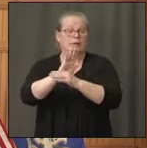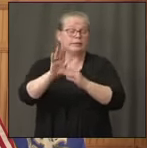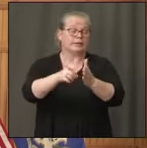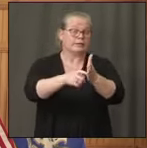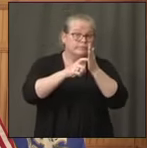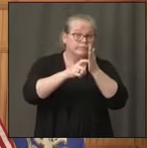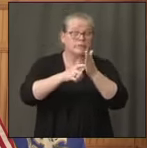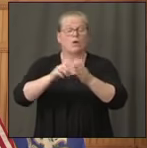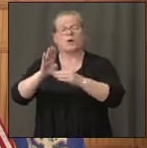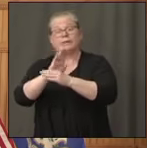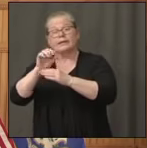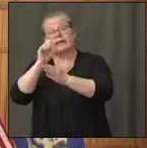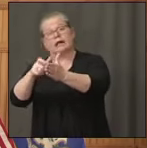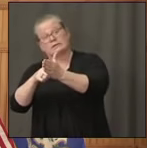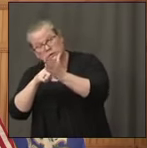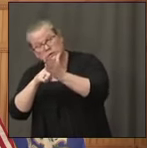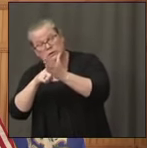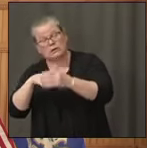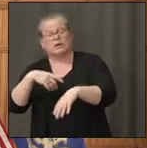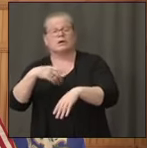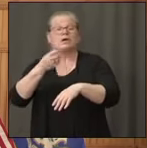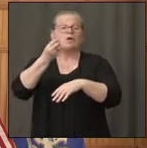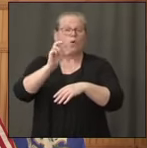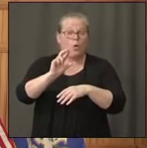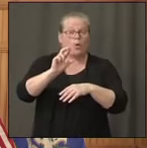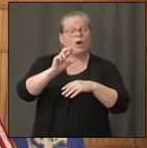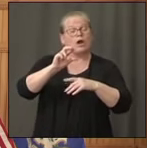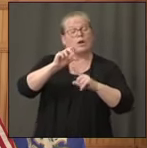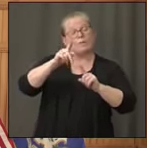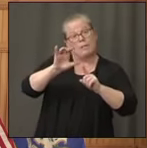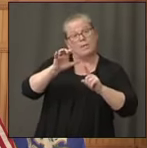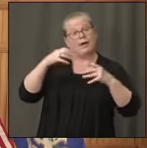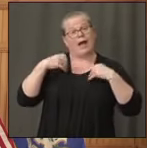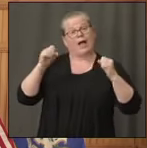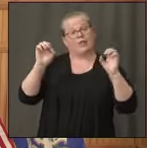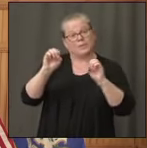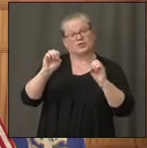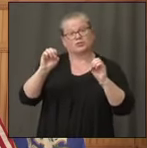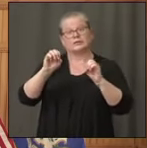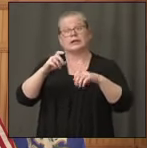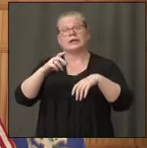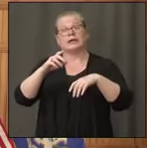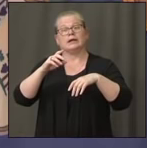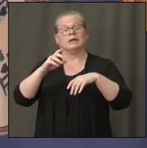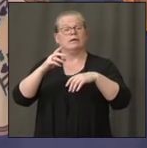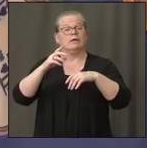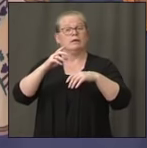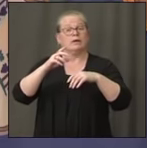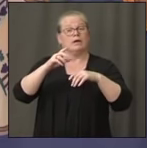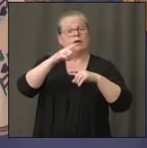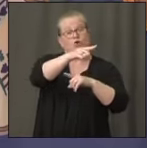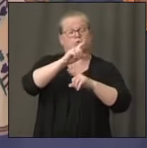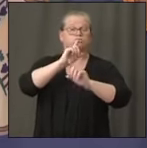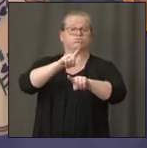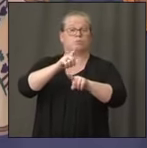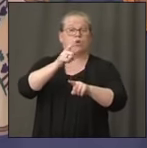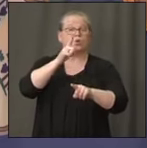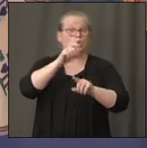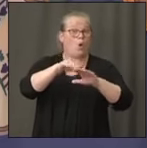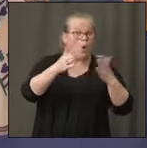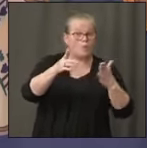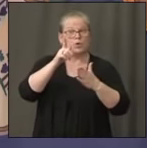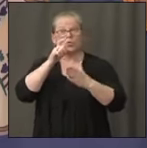of remaining open to the public during a public health emergency? Well, didn't know about another lawsuit, but